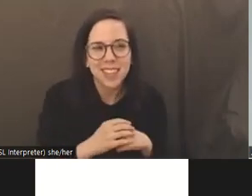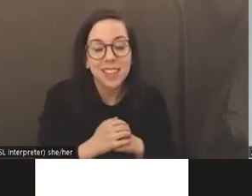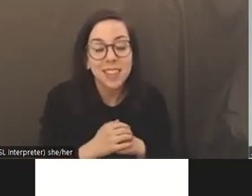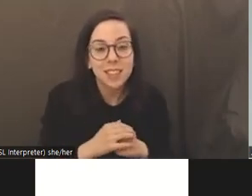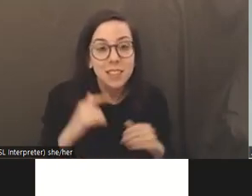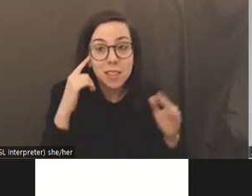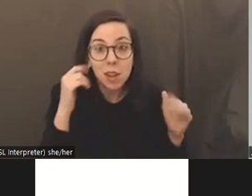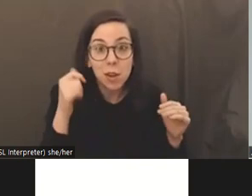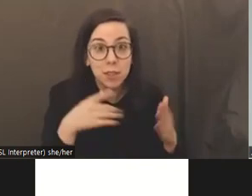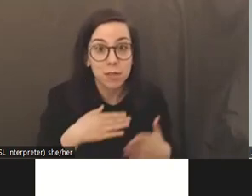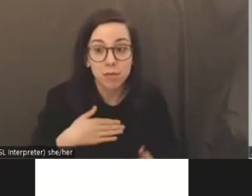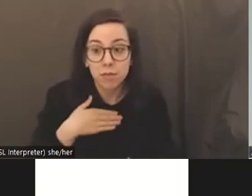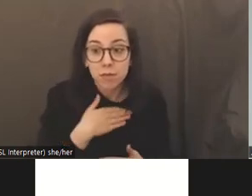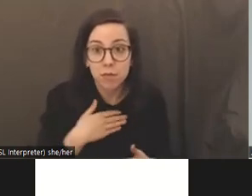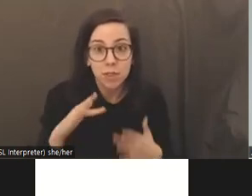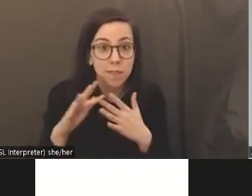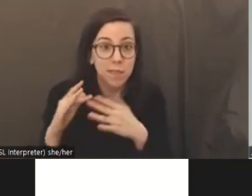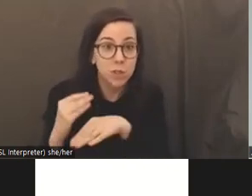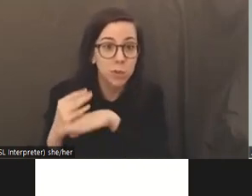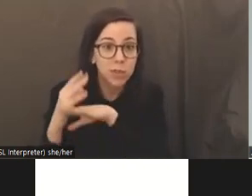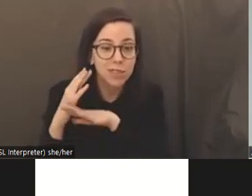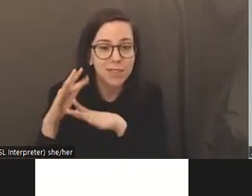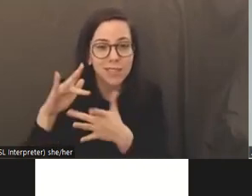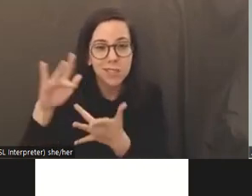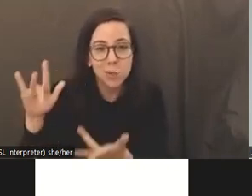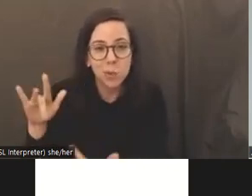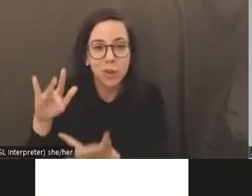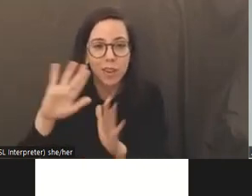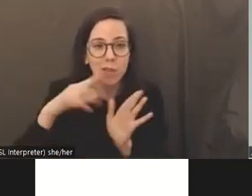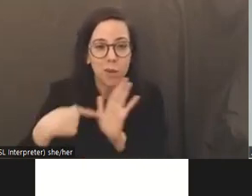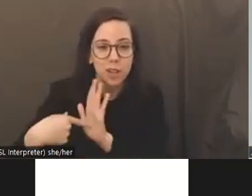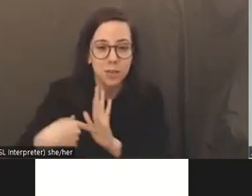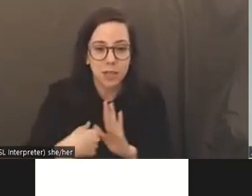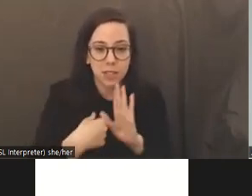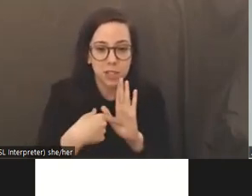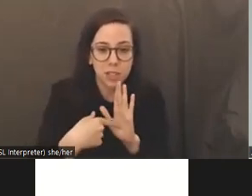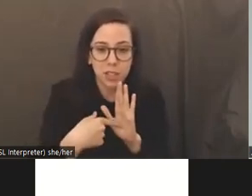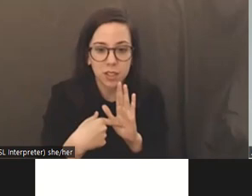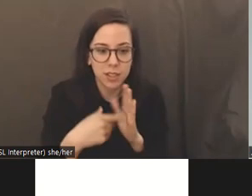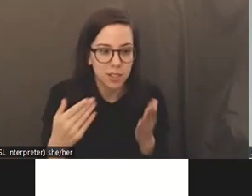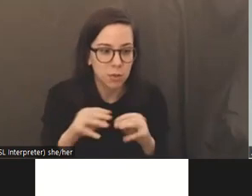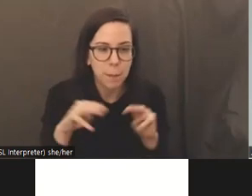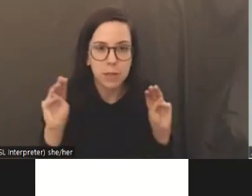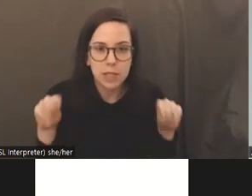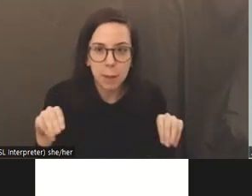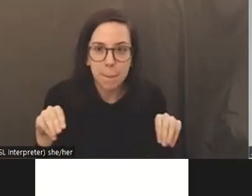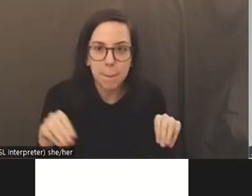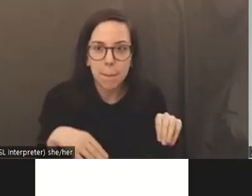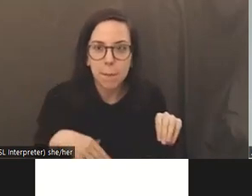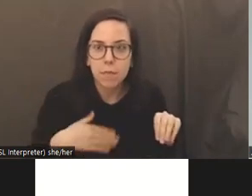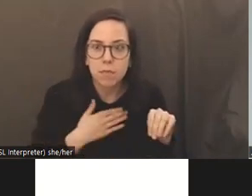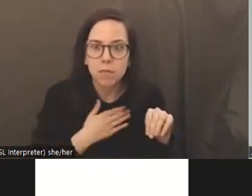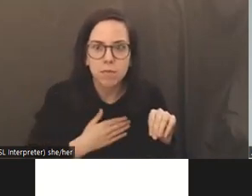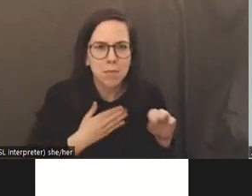all enjoyed the virtual tour of the exhibition here at the museum. And please feel free to